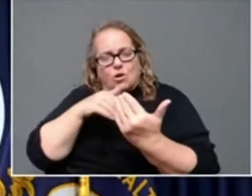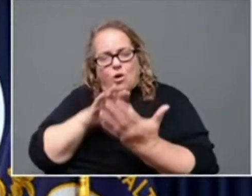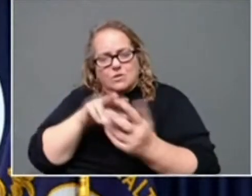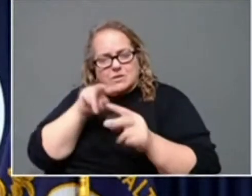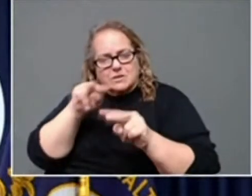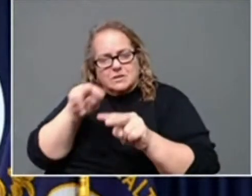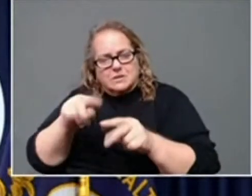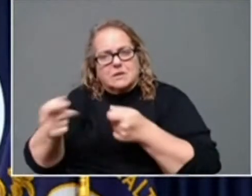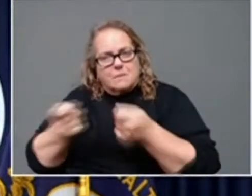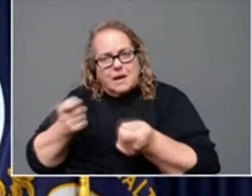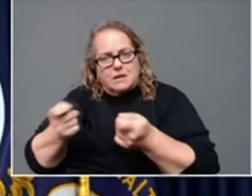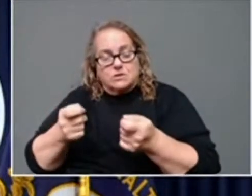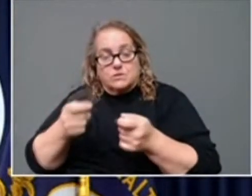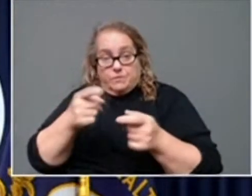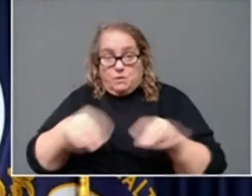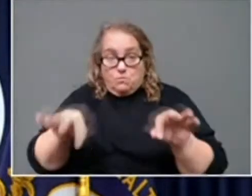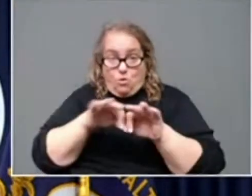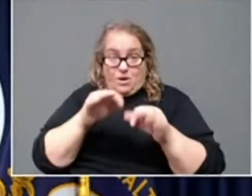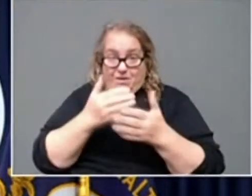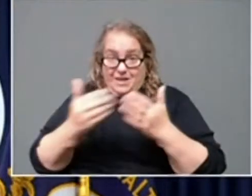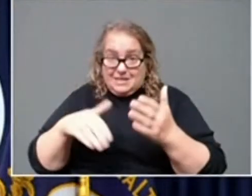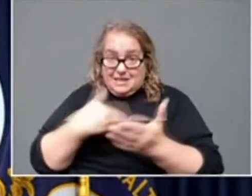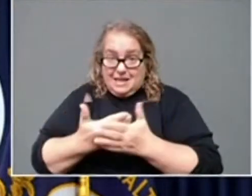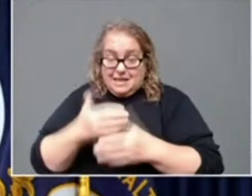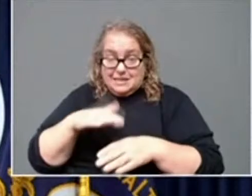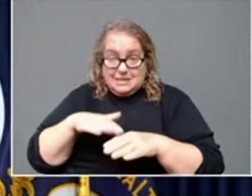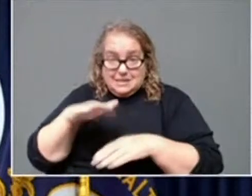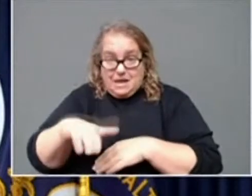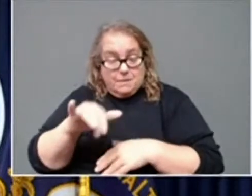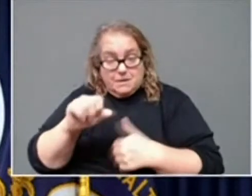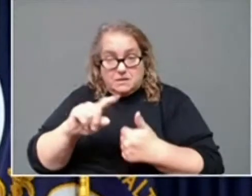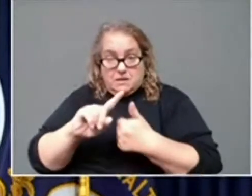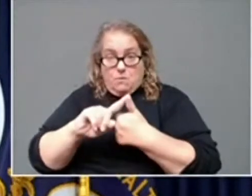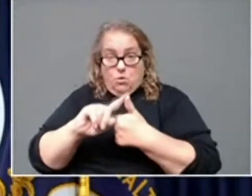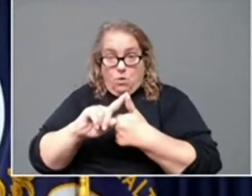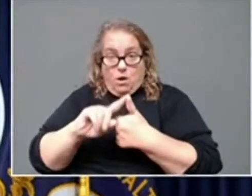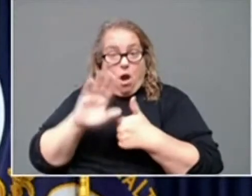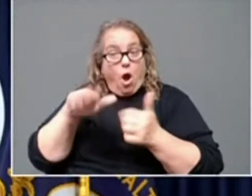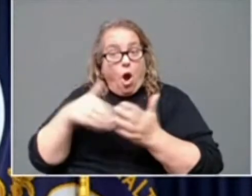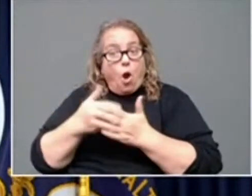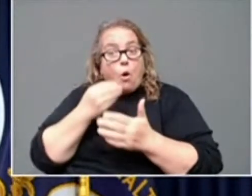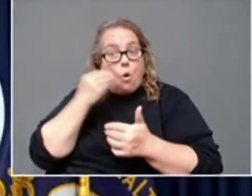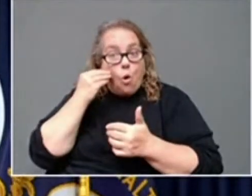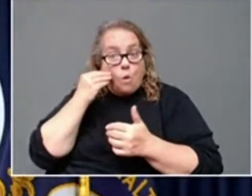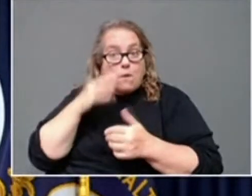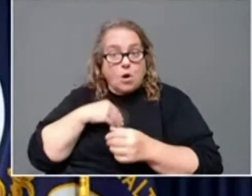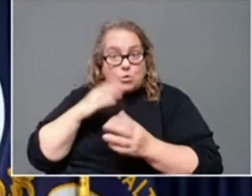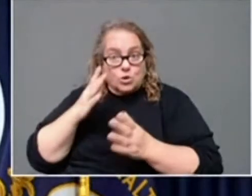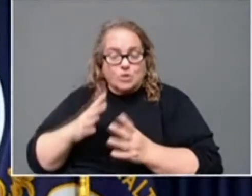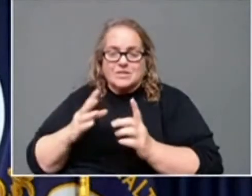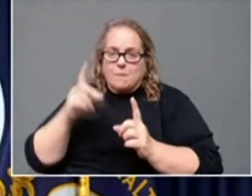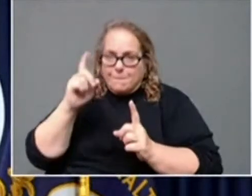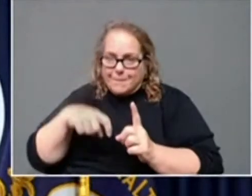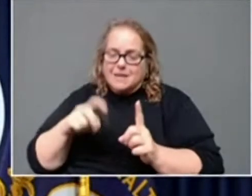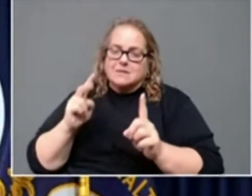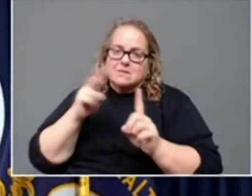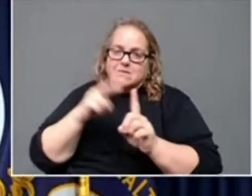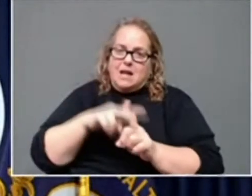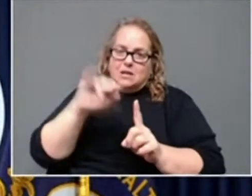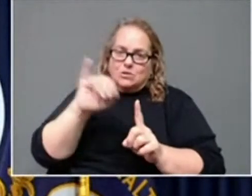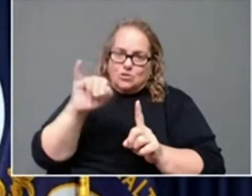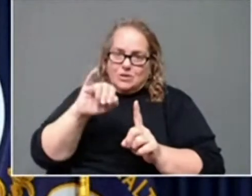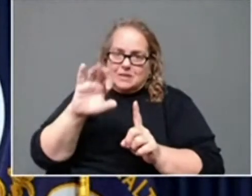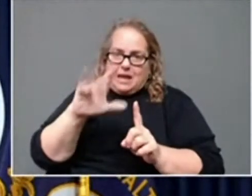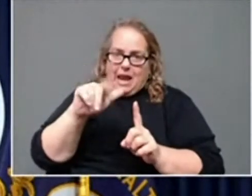things that are the next step in the process. Number one is all homeowners filing an insurance claim if they have it. We